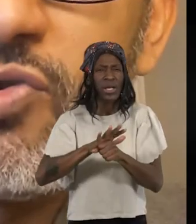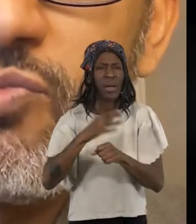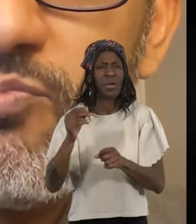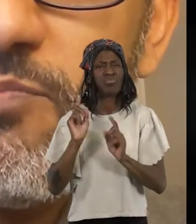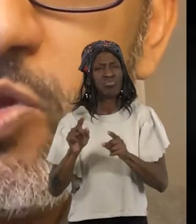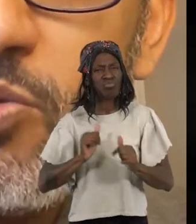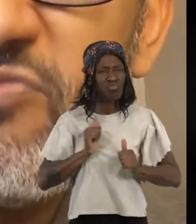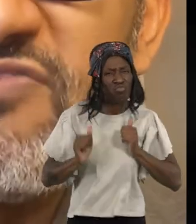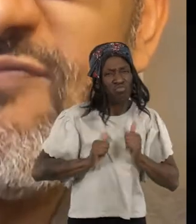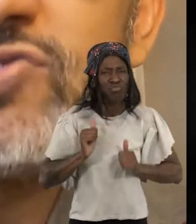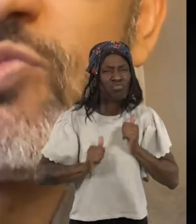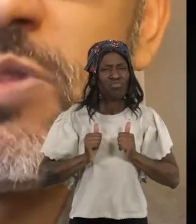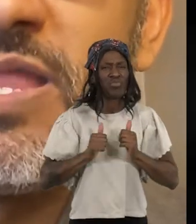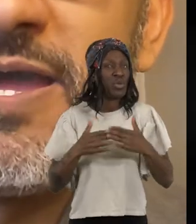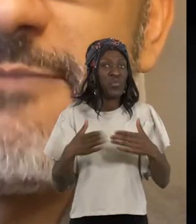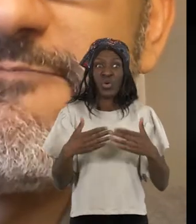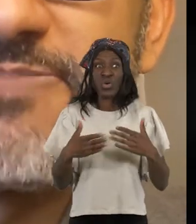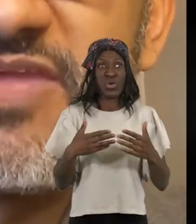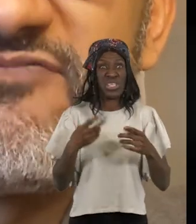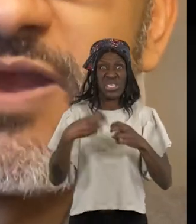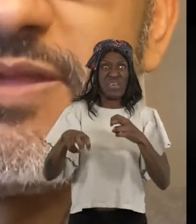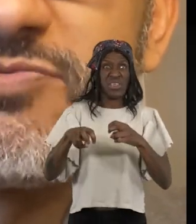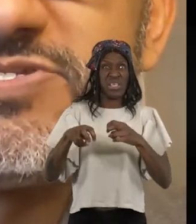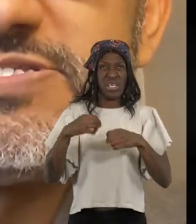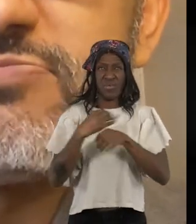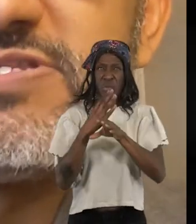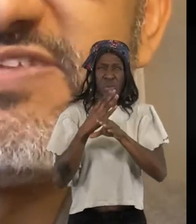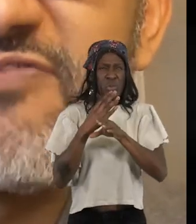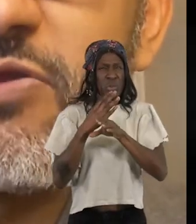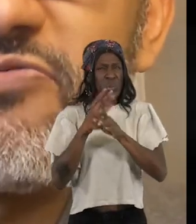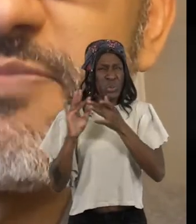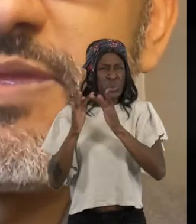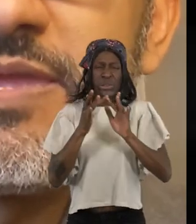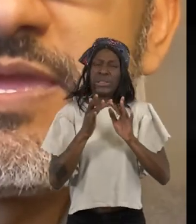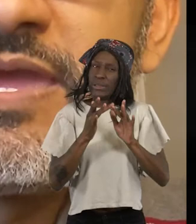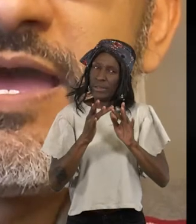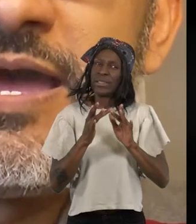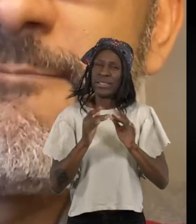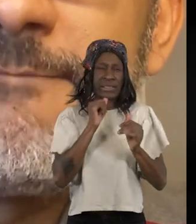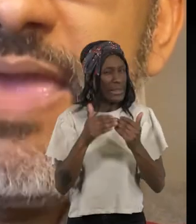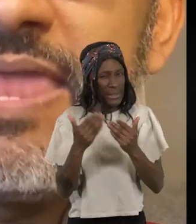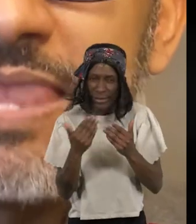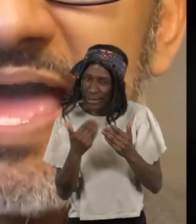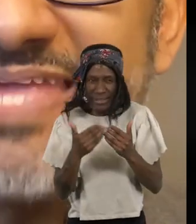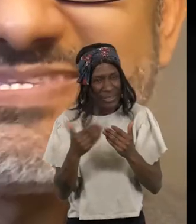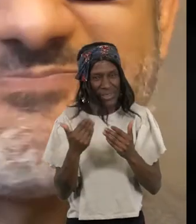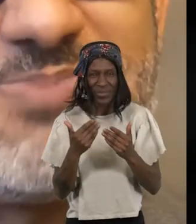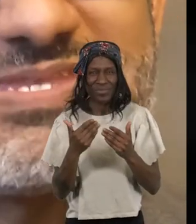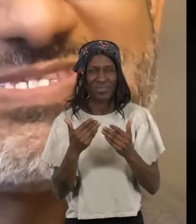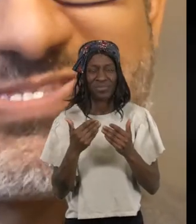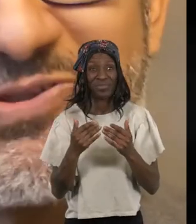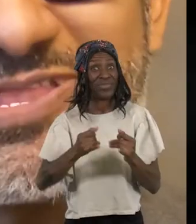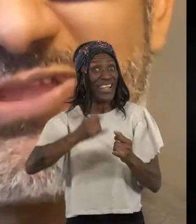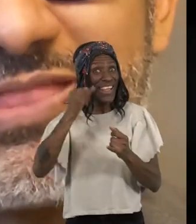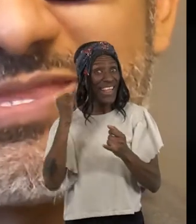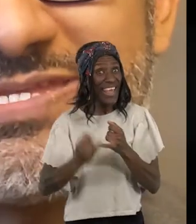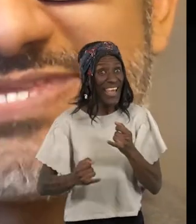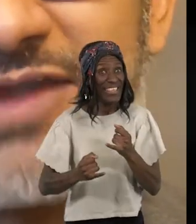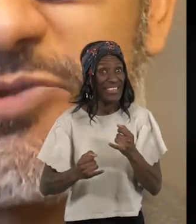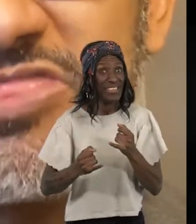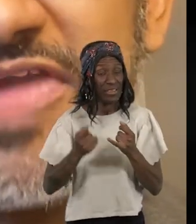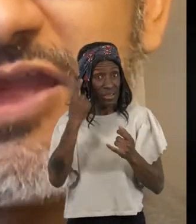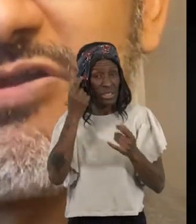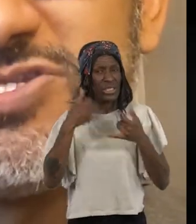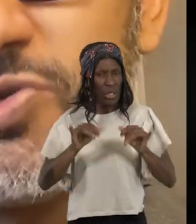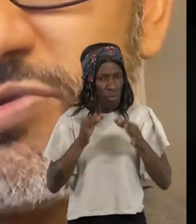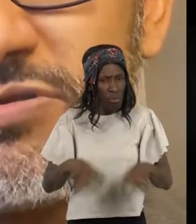even though it was a virtual environment, which is difficult. And last, but certainly not least, I